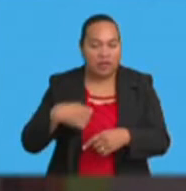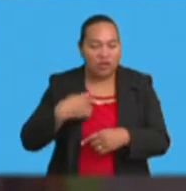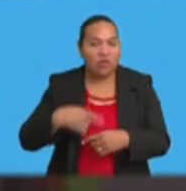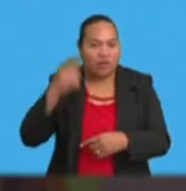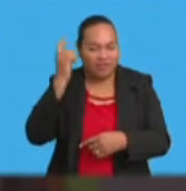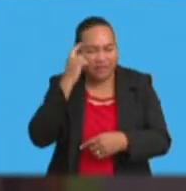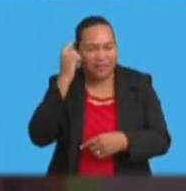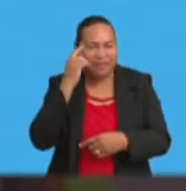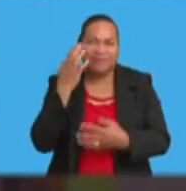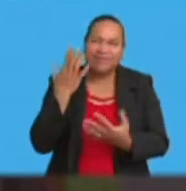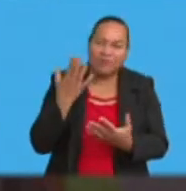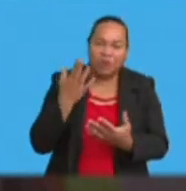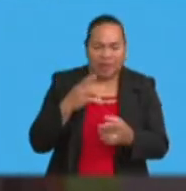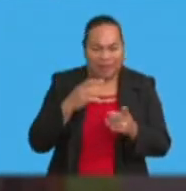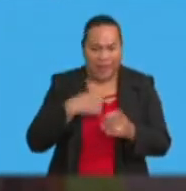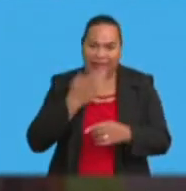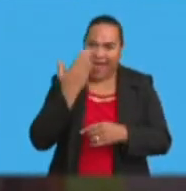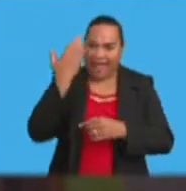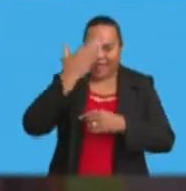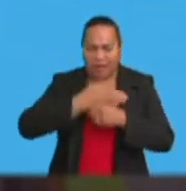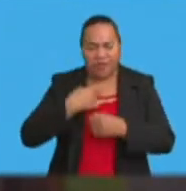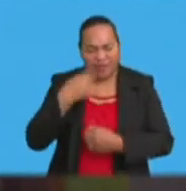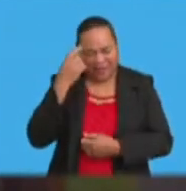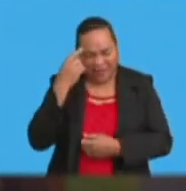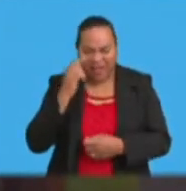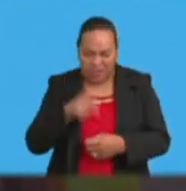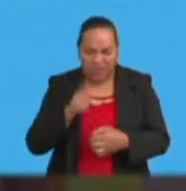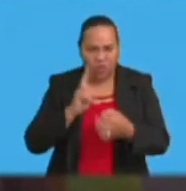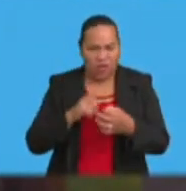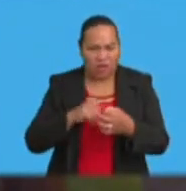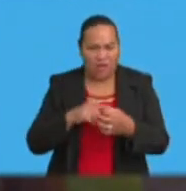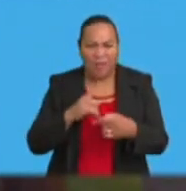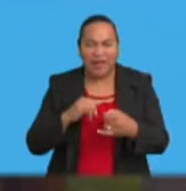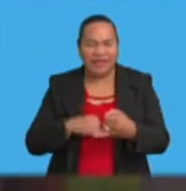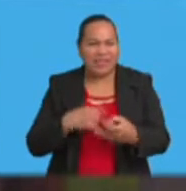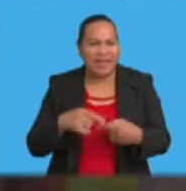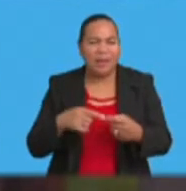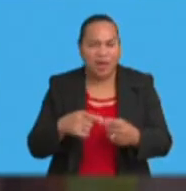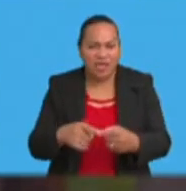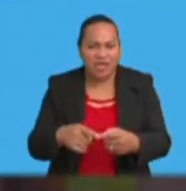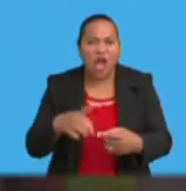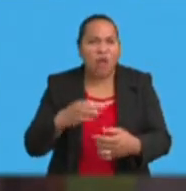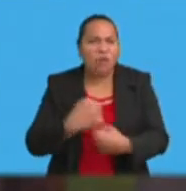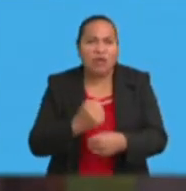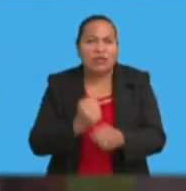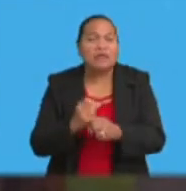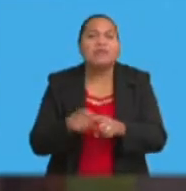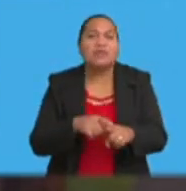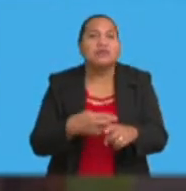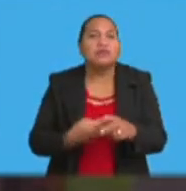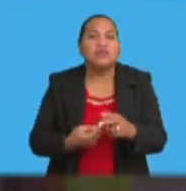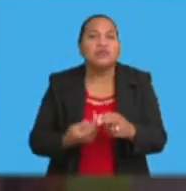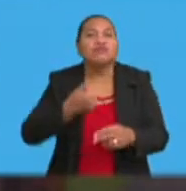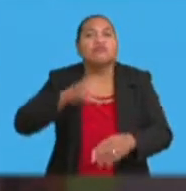I was thinking last night about these questions, about the concept of sustainable productivity. It's not just a question of being as productive as possible, but